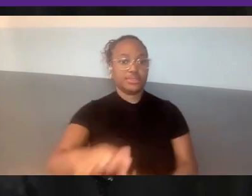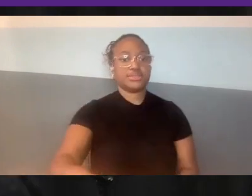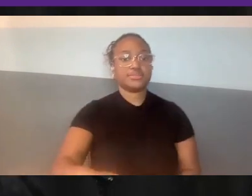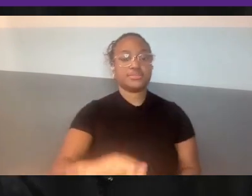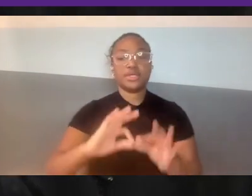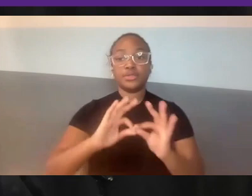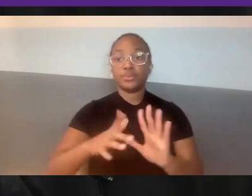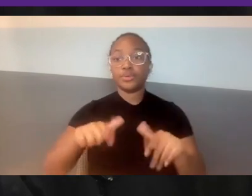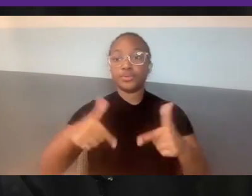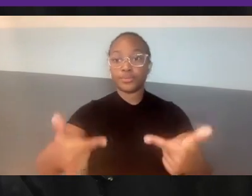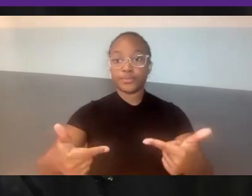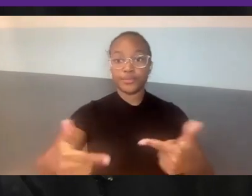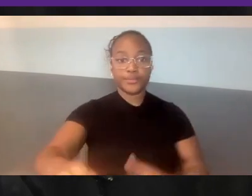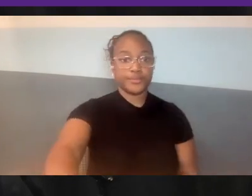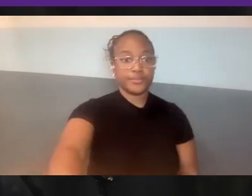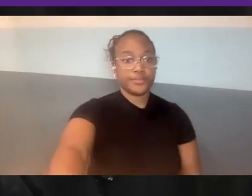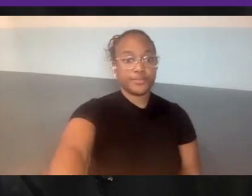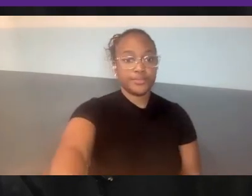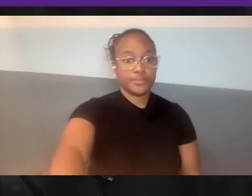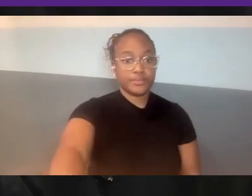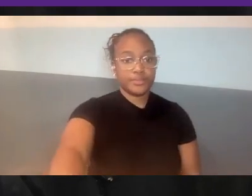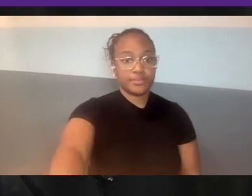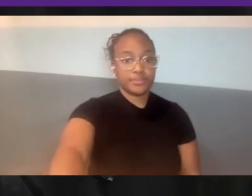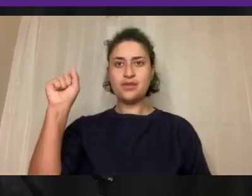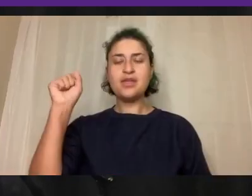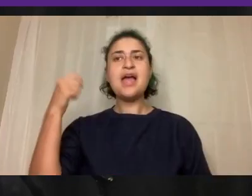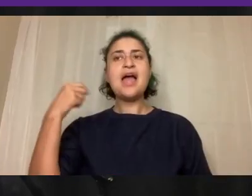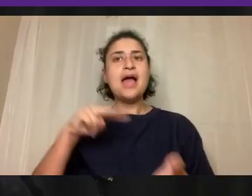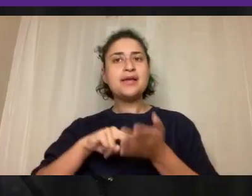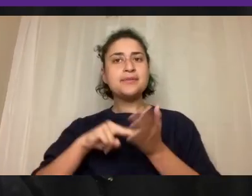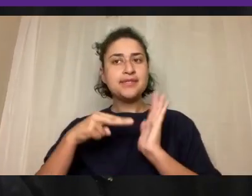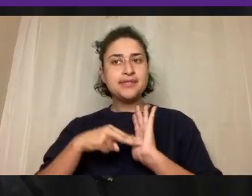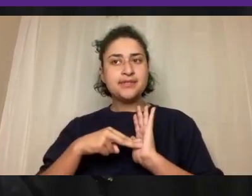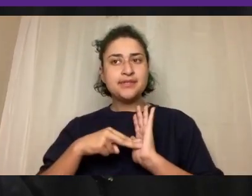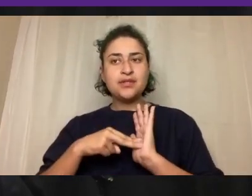we have to remember in order not to forget what happened